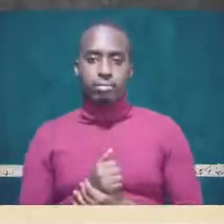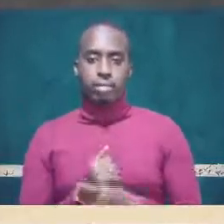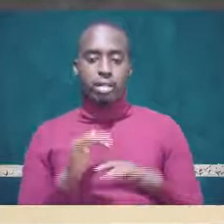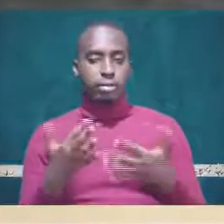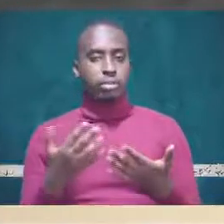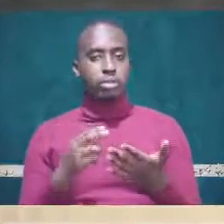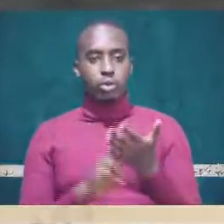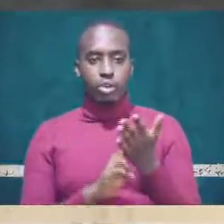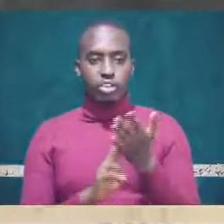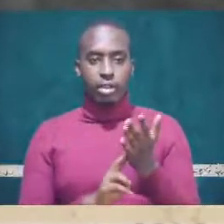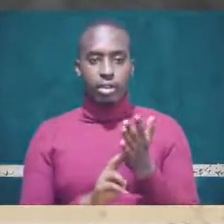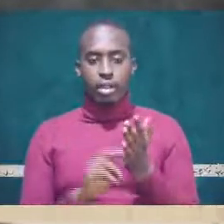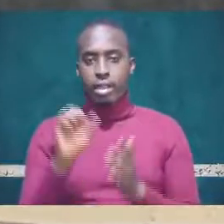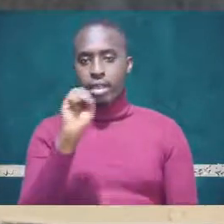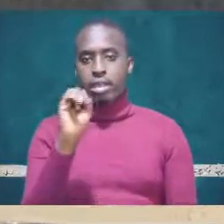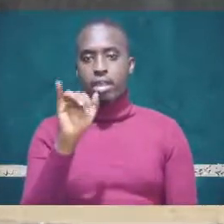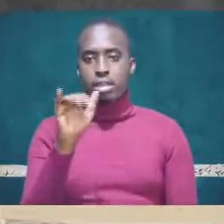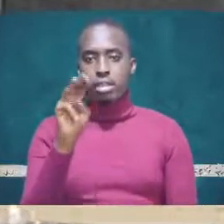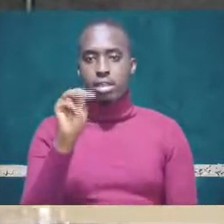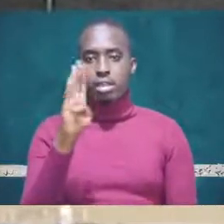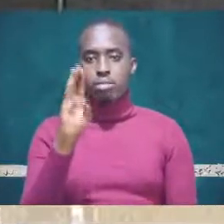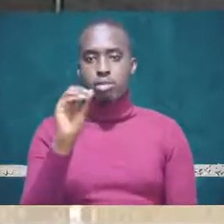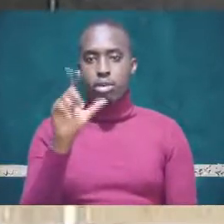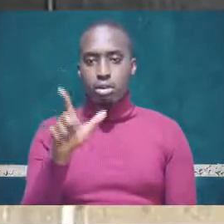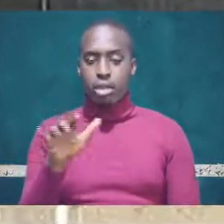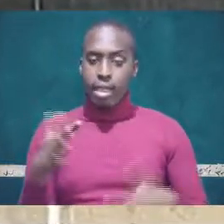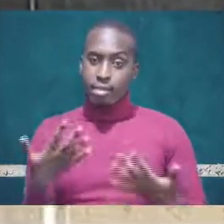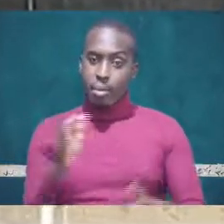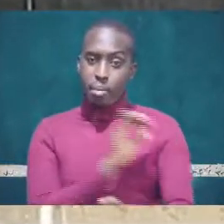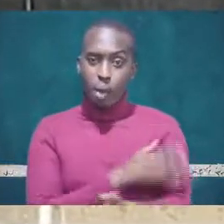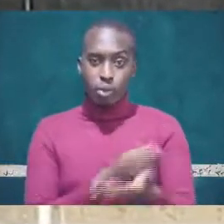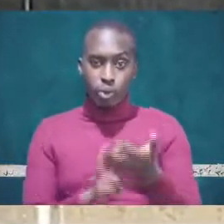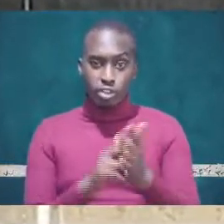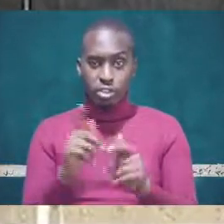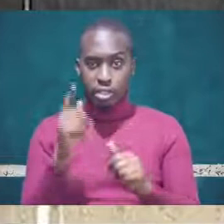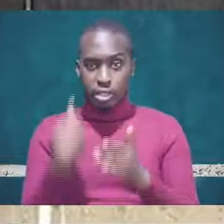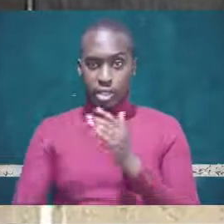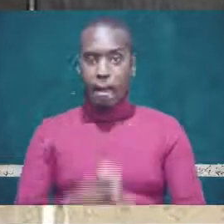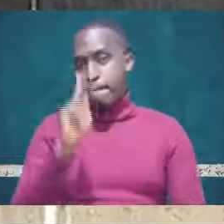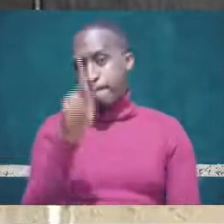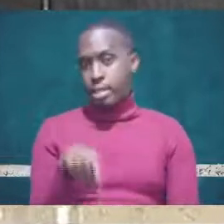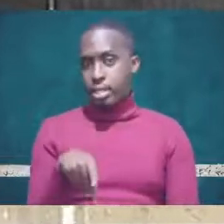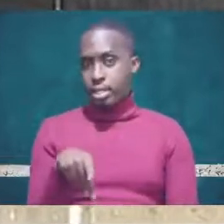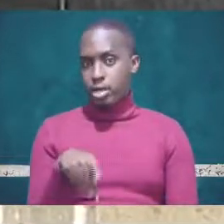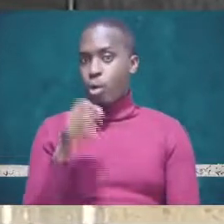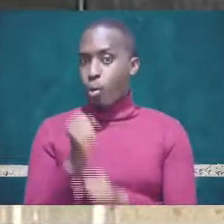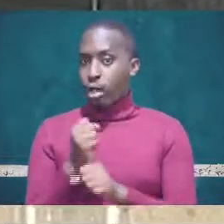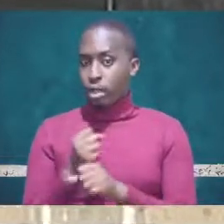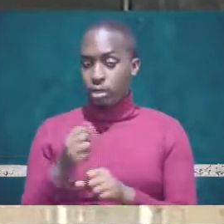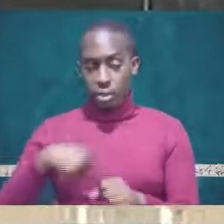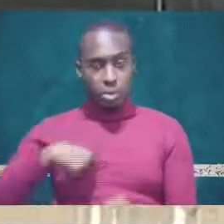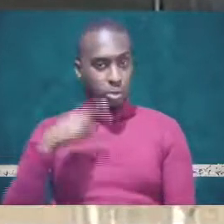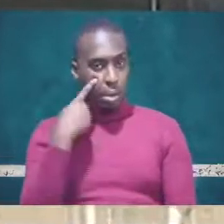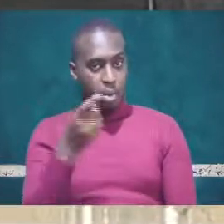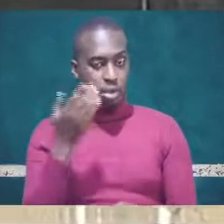use symbols now. What symbol do we use for power? It is P. What symbol do we use for work done? We have already